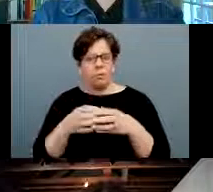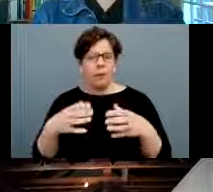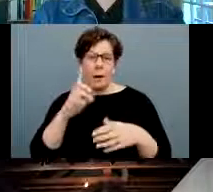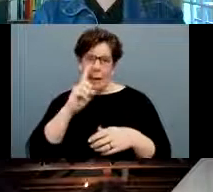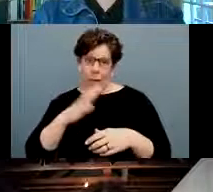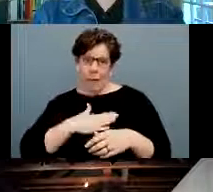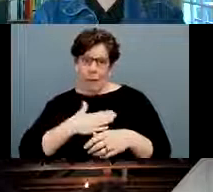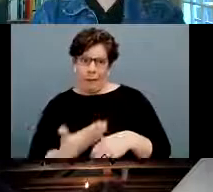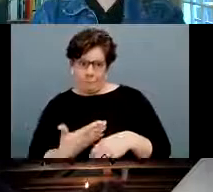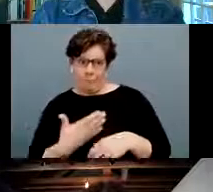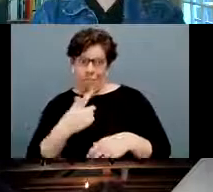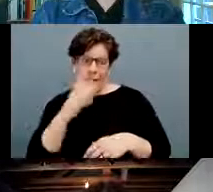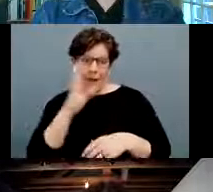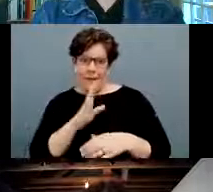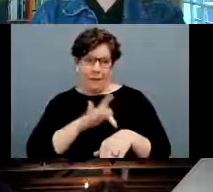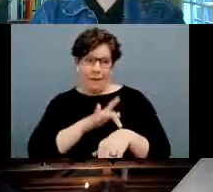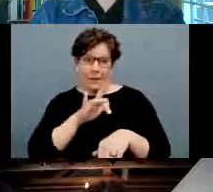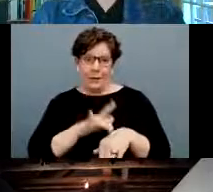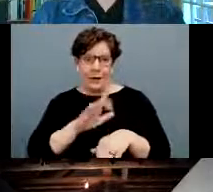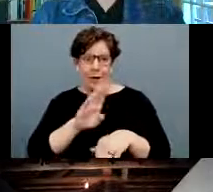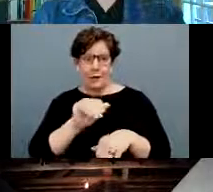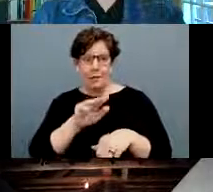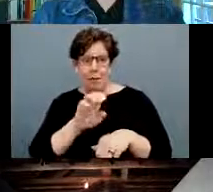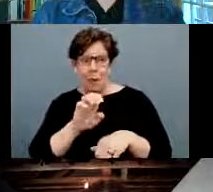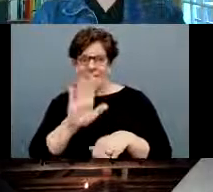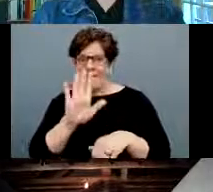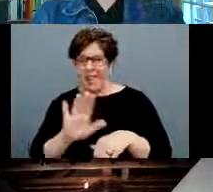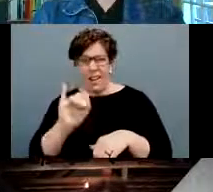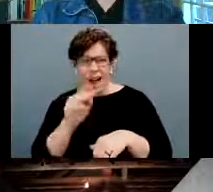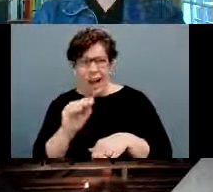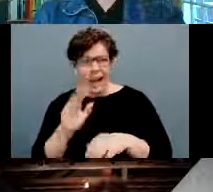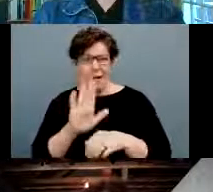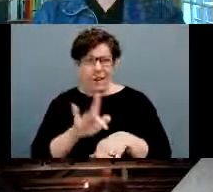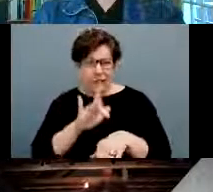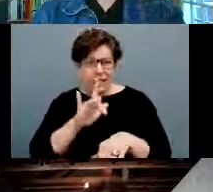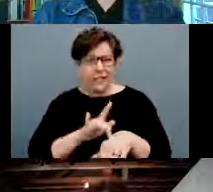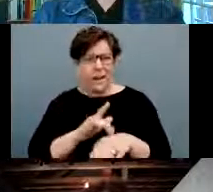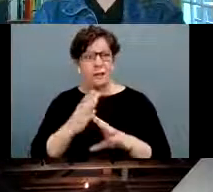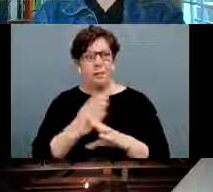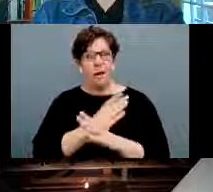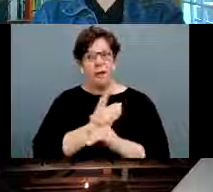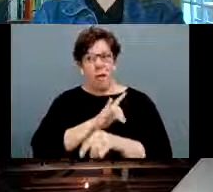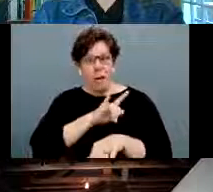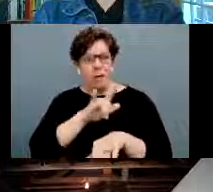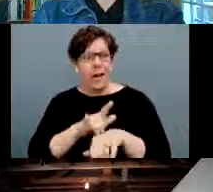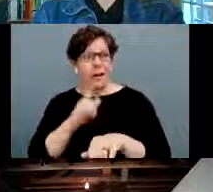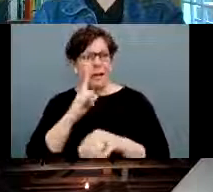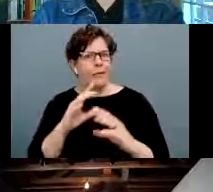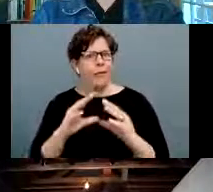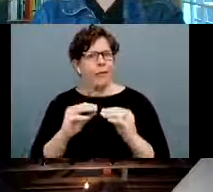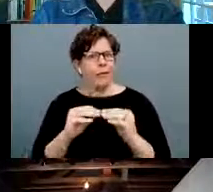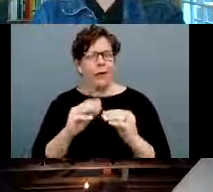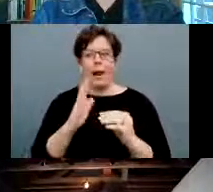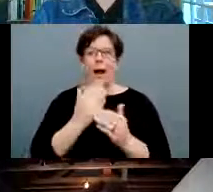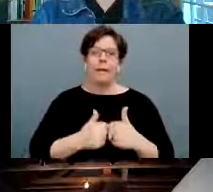had never been to this region of the country prior to setting out for the symposium. As someone who has lived in